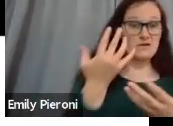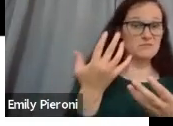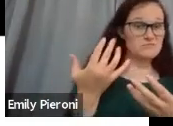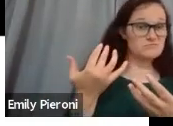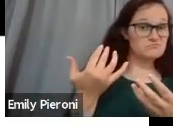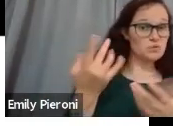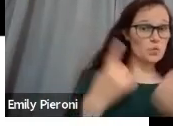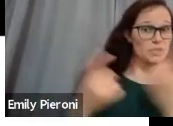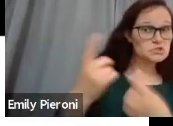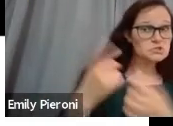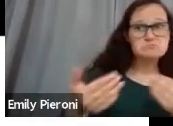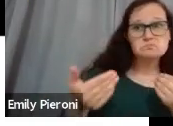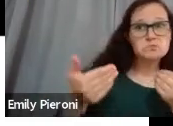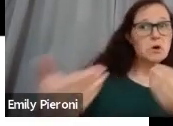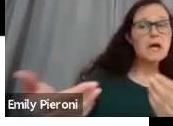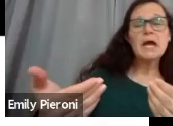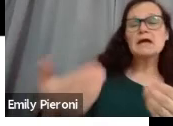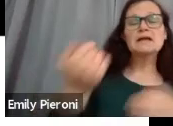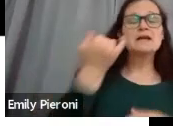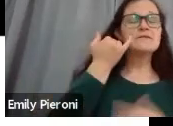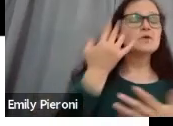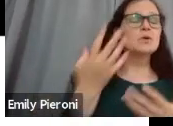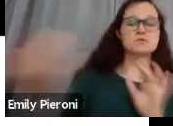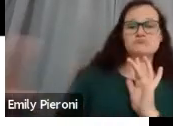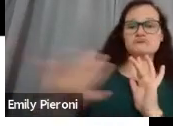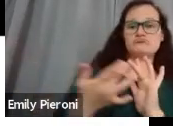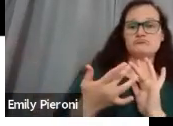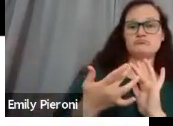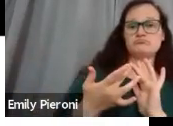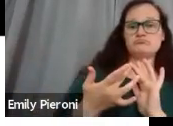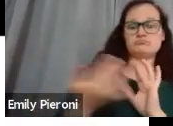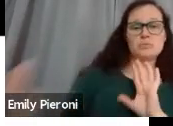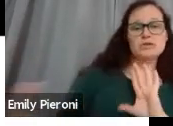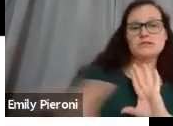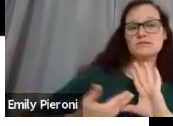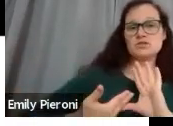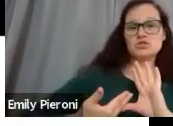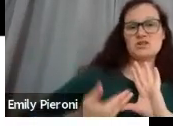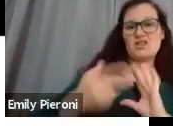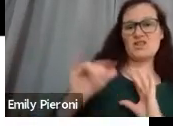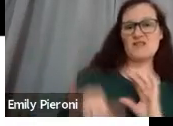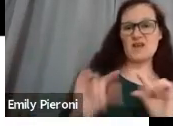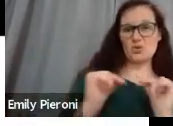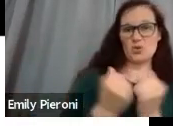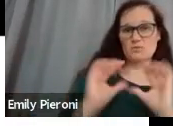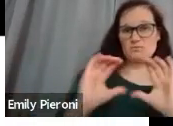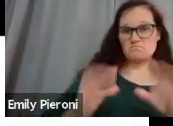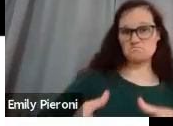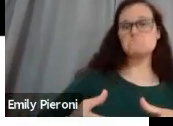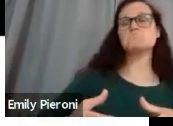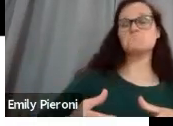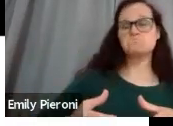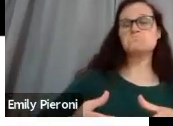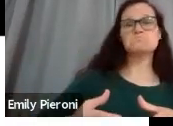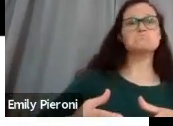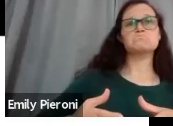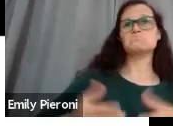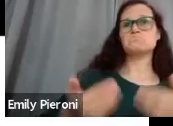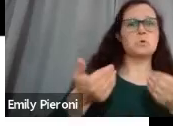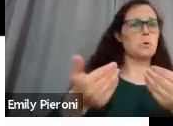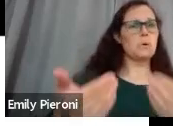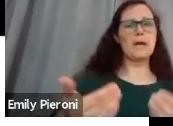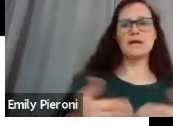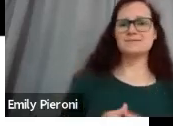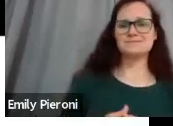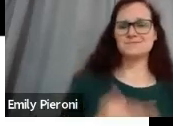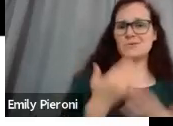take those. If you'd like to contact me about participation in the consortium, feel free to do that too. So thank you